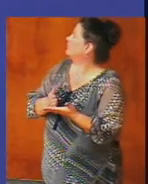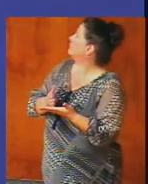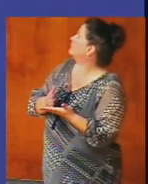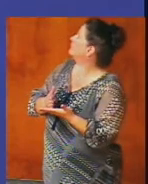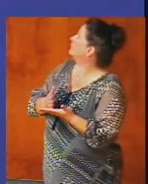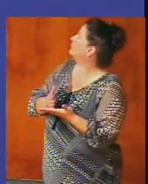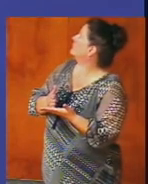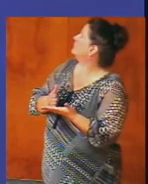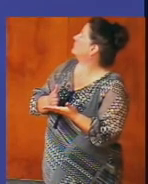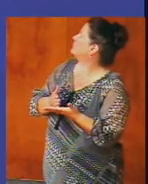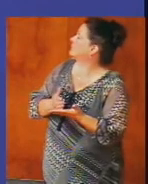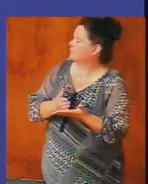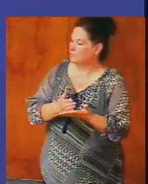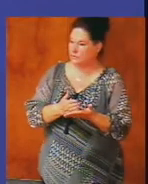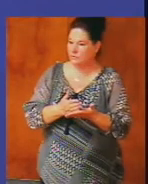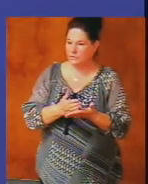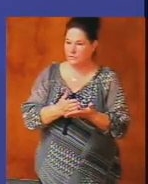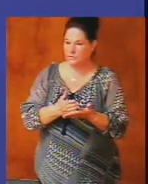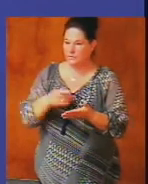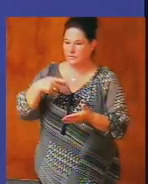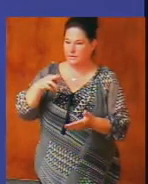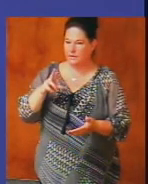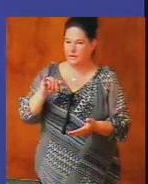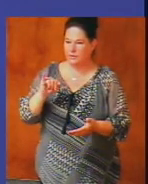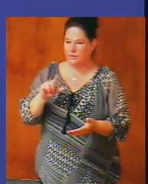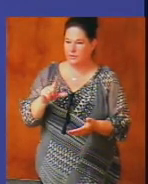that the saints were facing there.